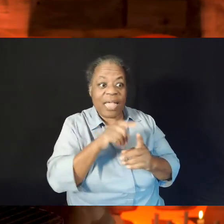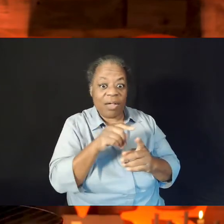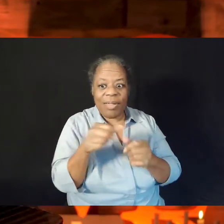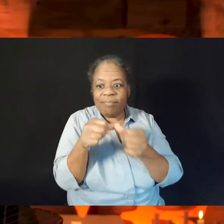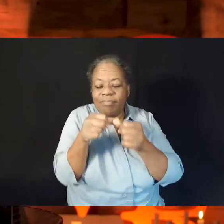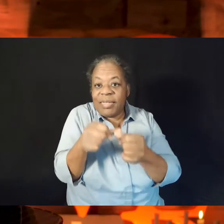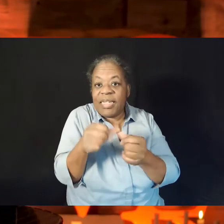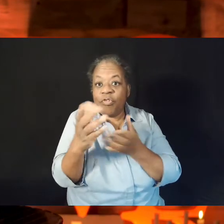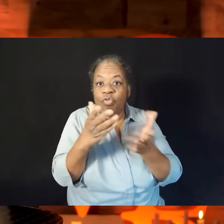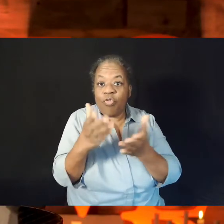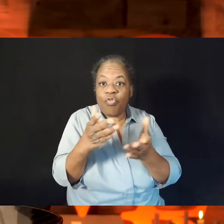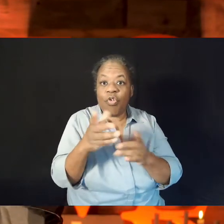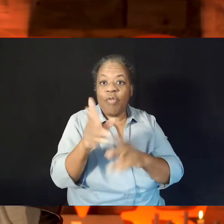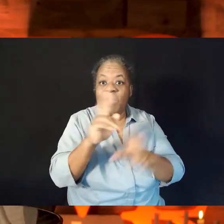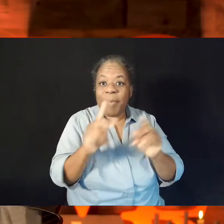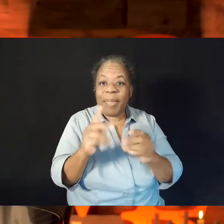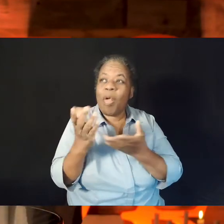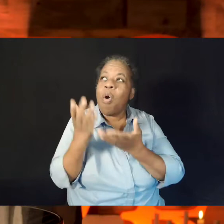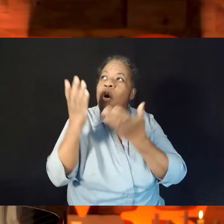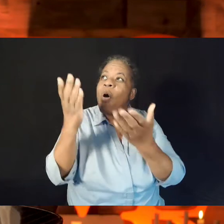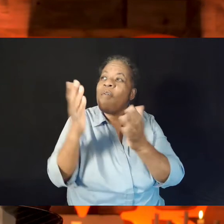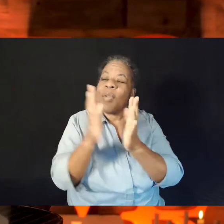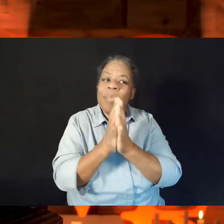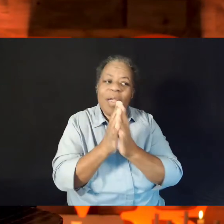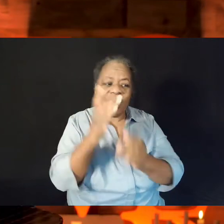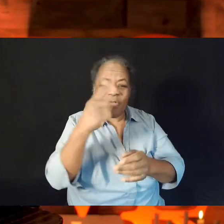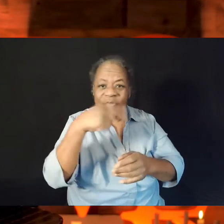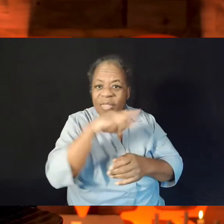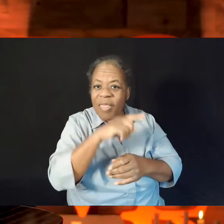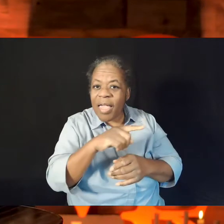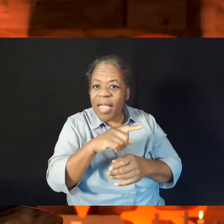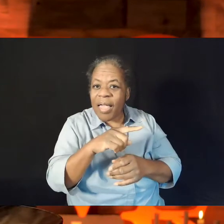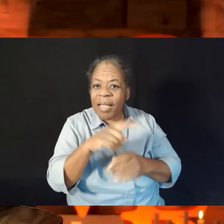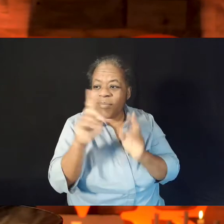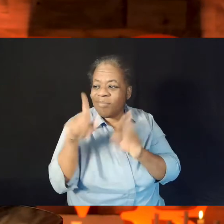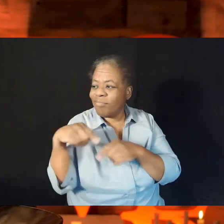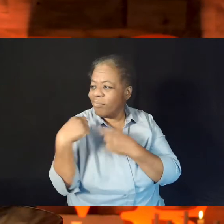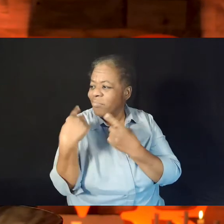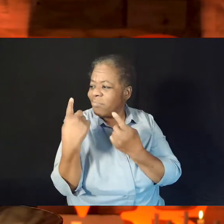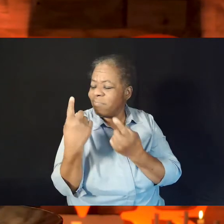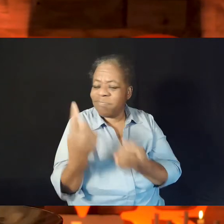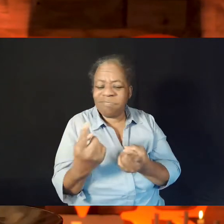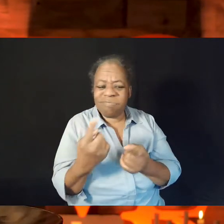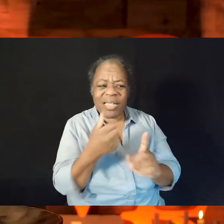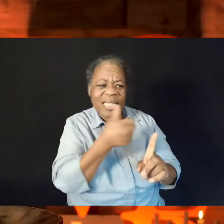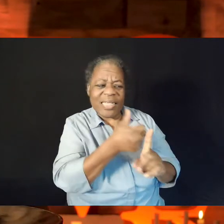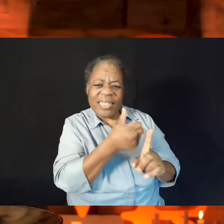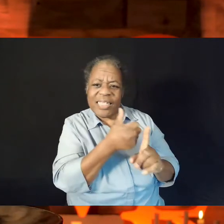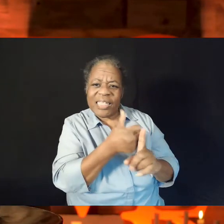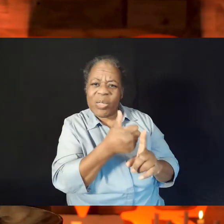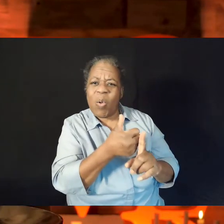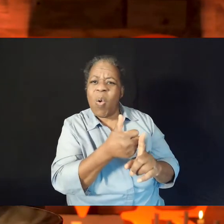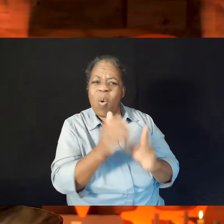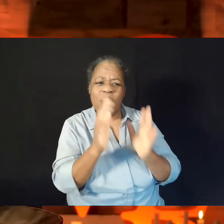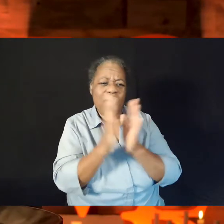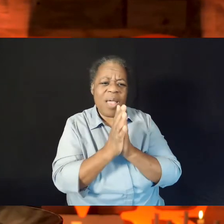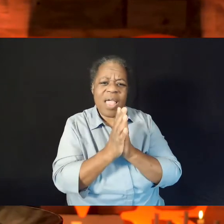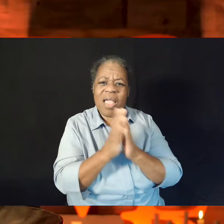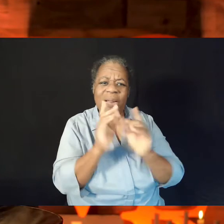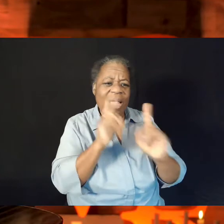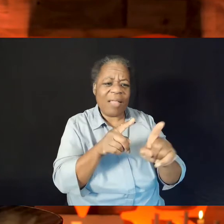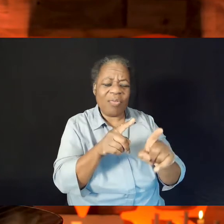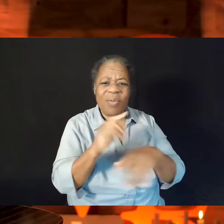people, to offer prayers on their behalf, all the while his own prayer going unanswered.